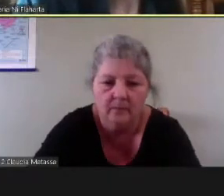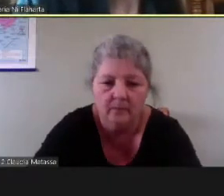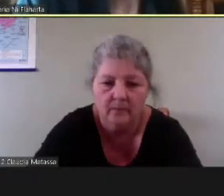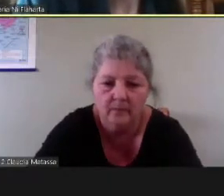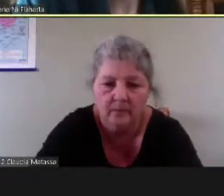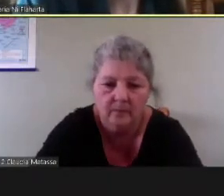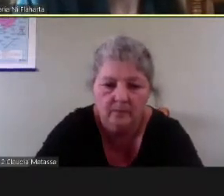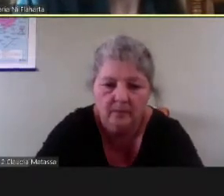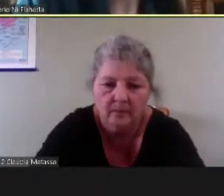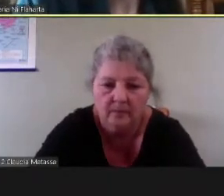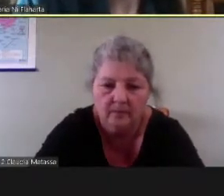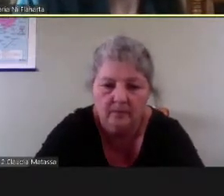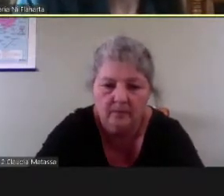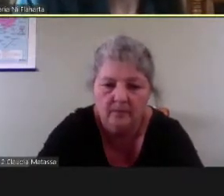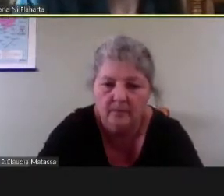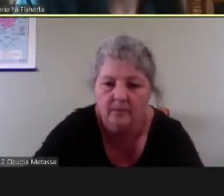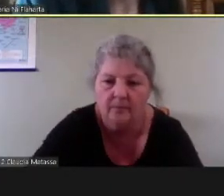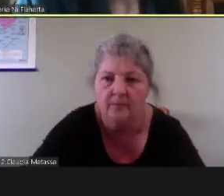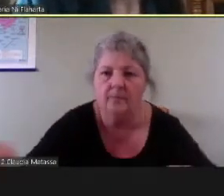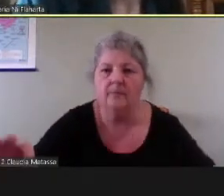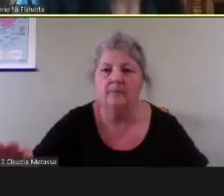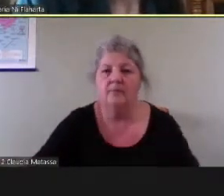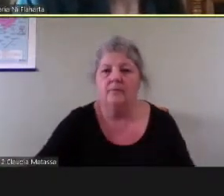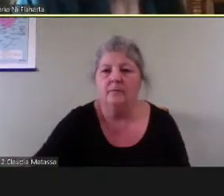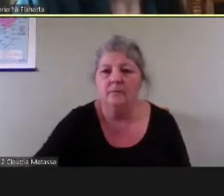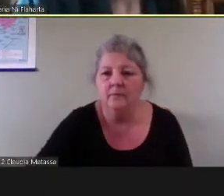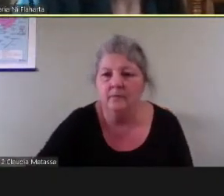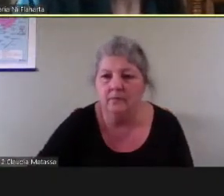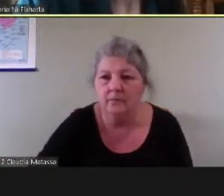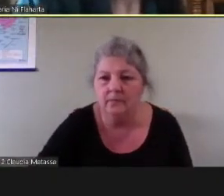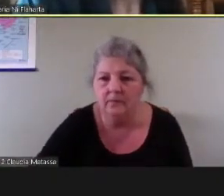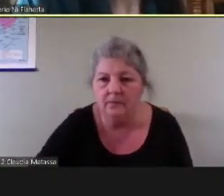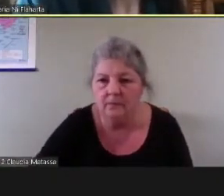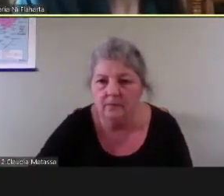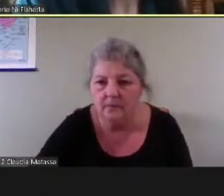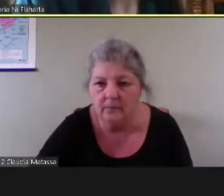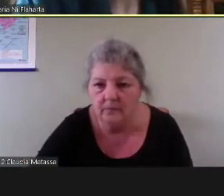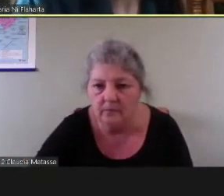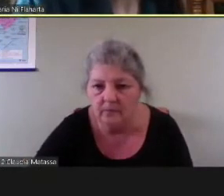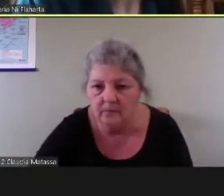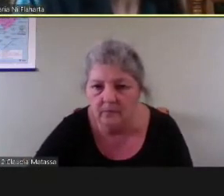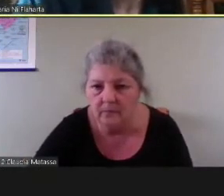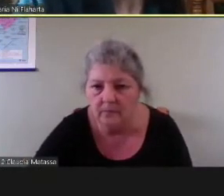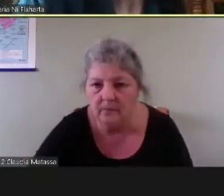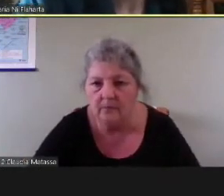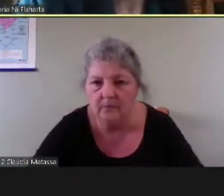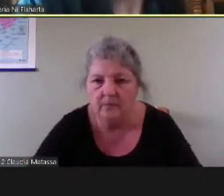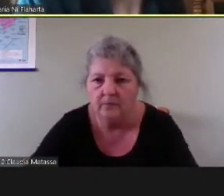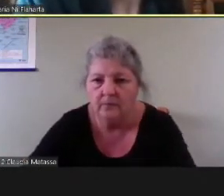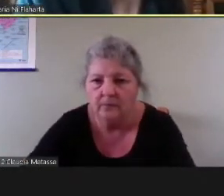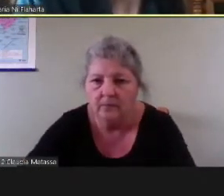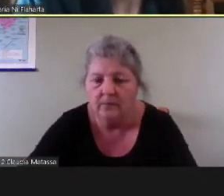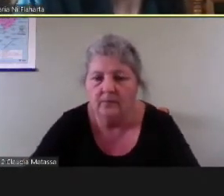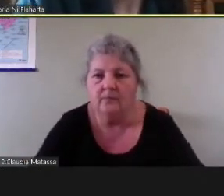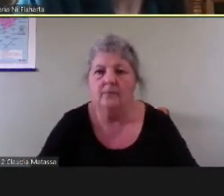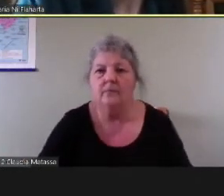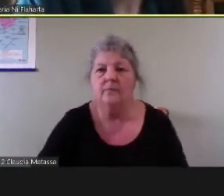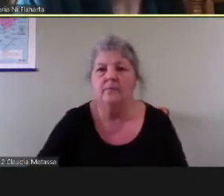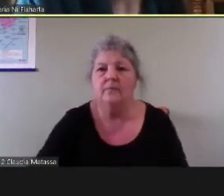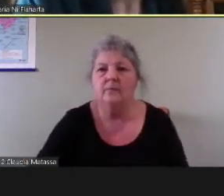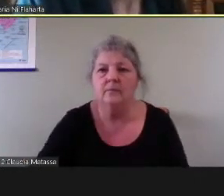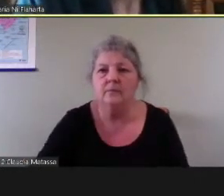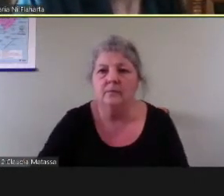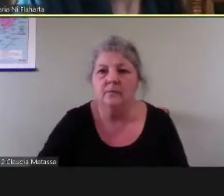of information is written down. And while prisons are generally quite well versed in plain